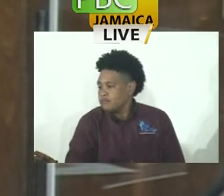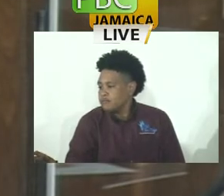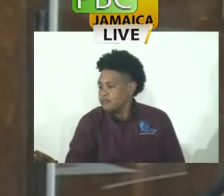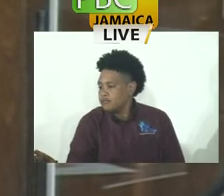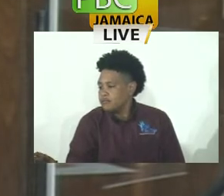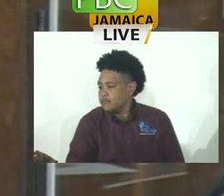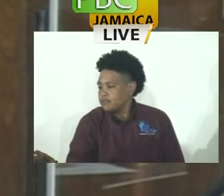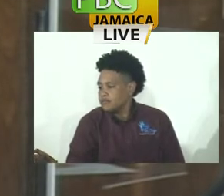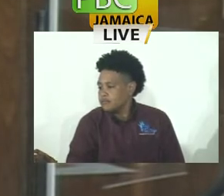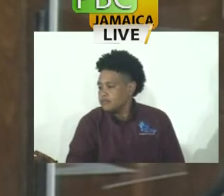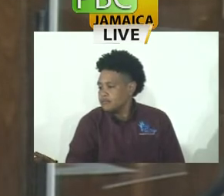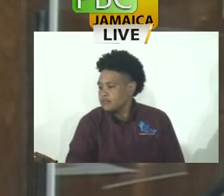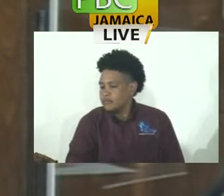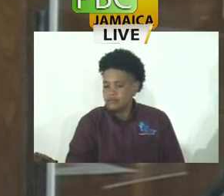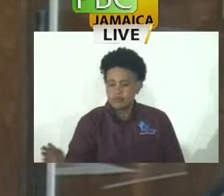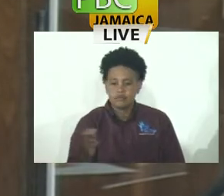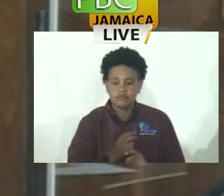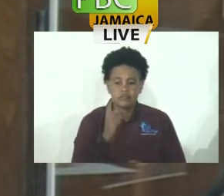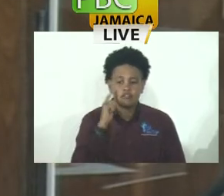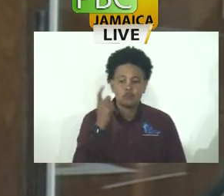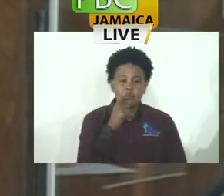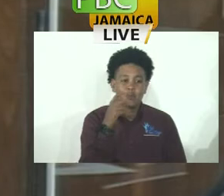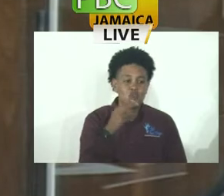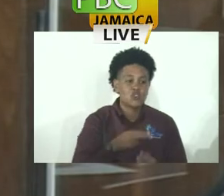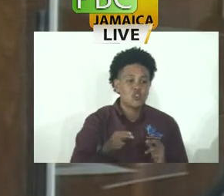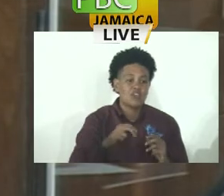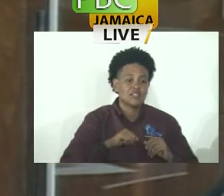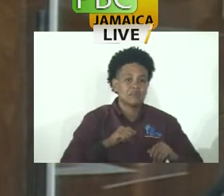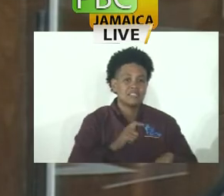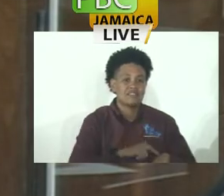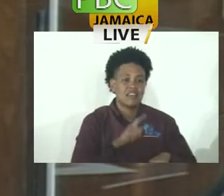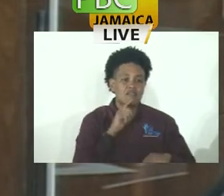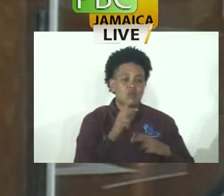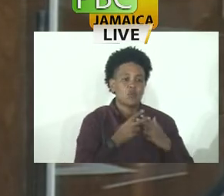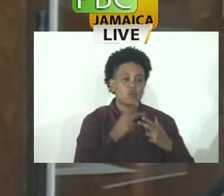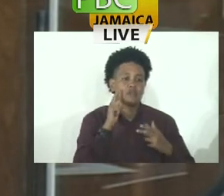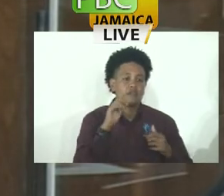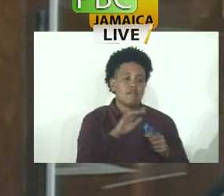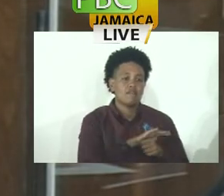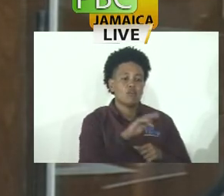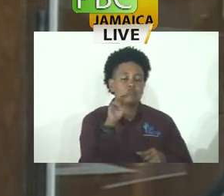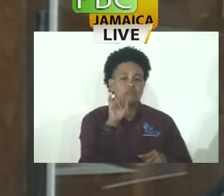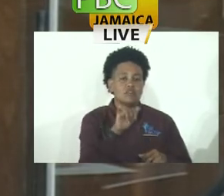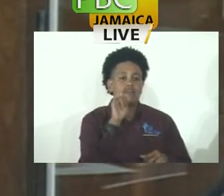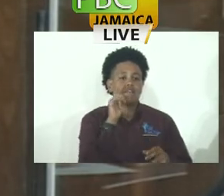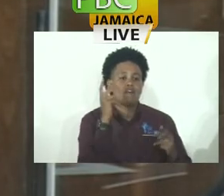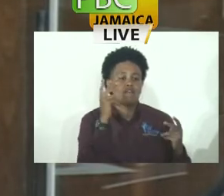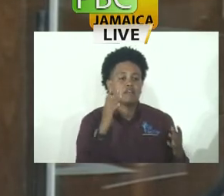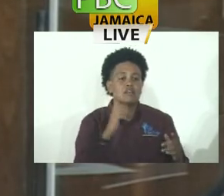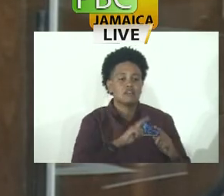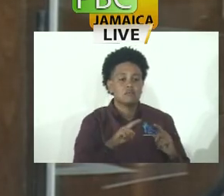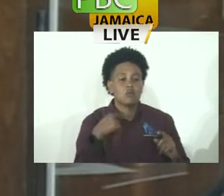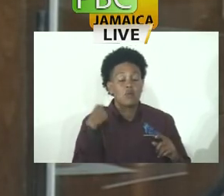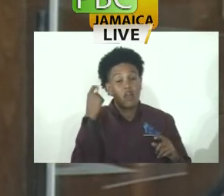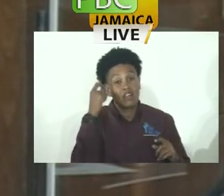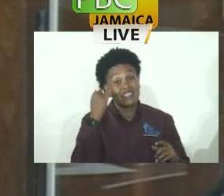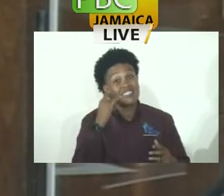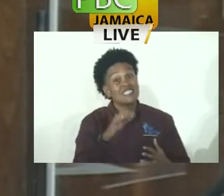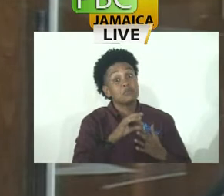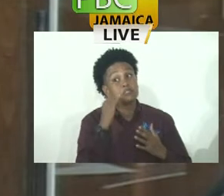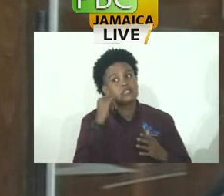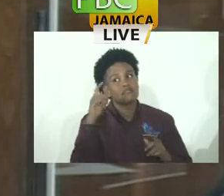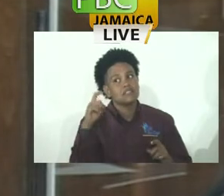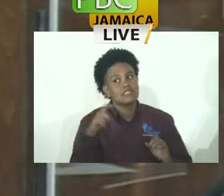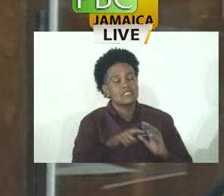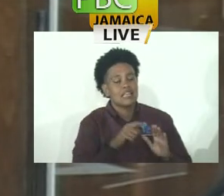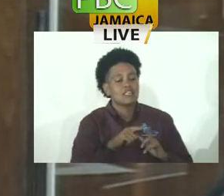a short space of time to have to quarantine for the full duration of their visit but we understand especially if they have been tested negative